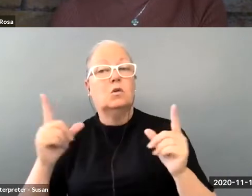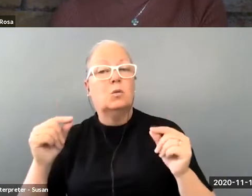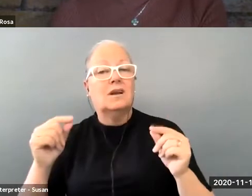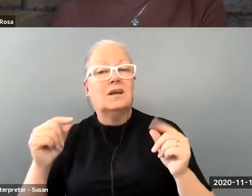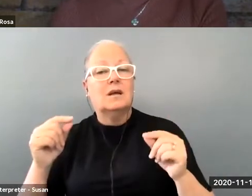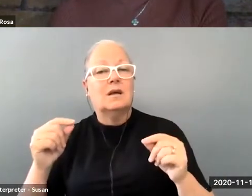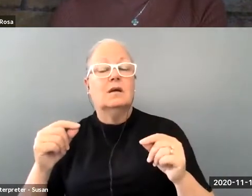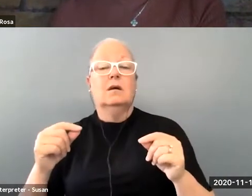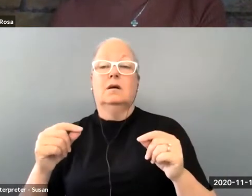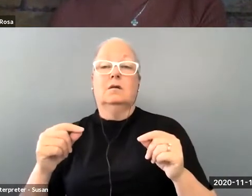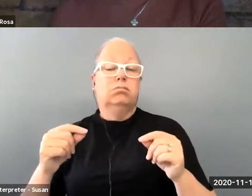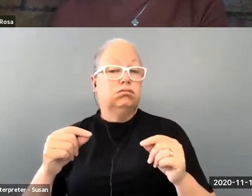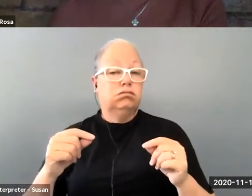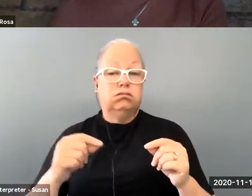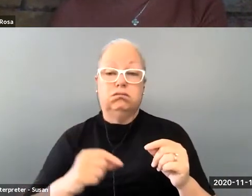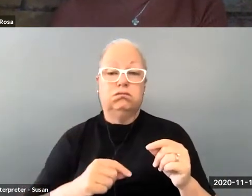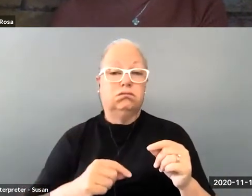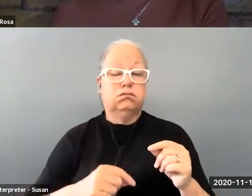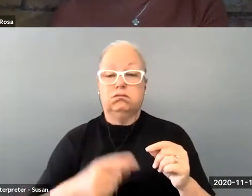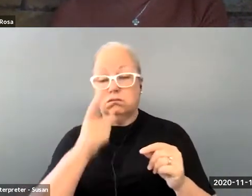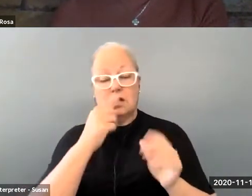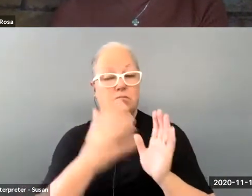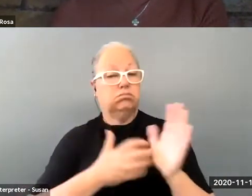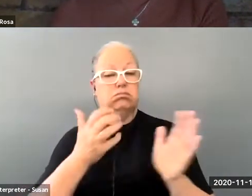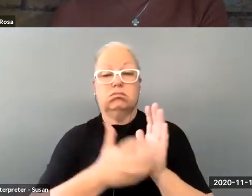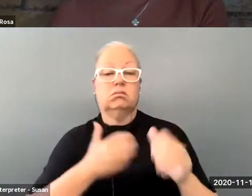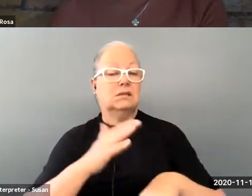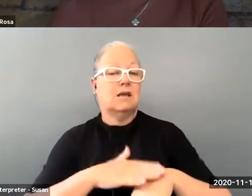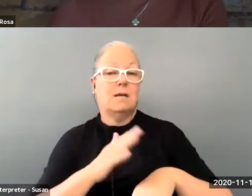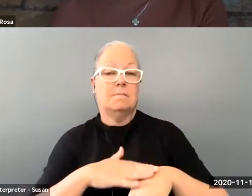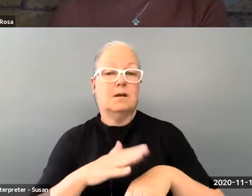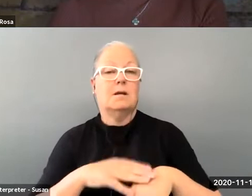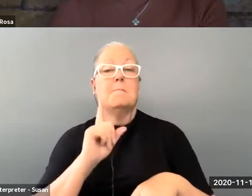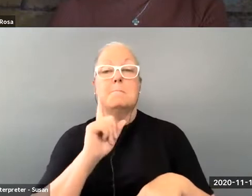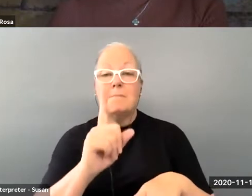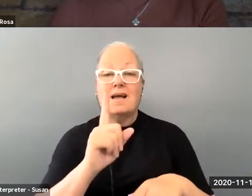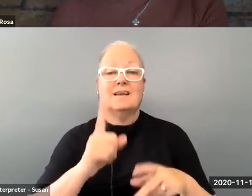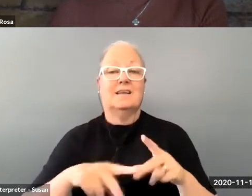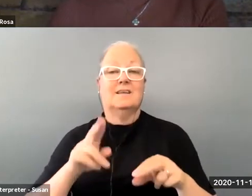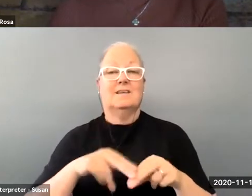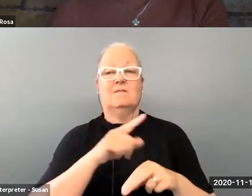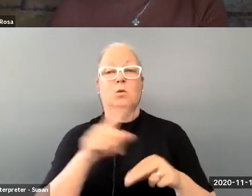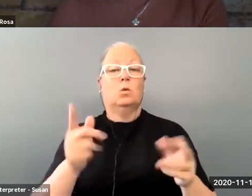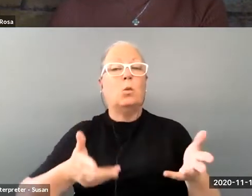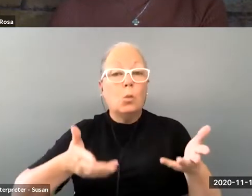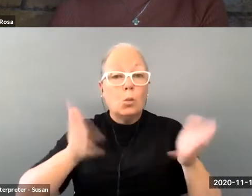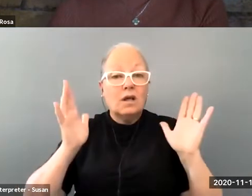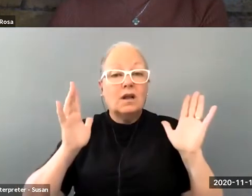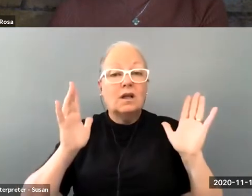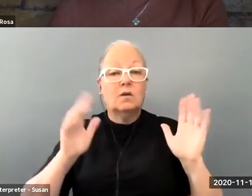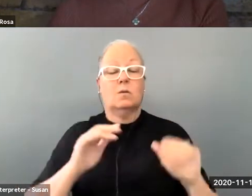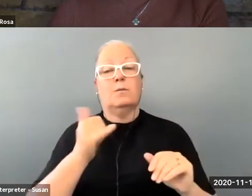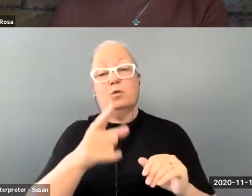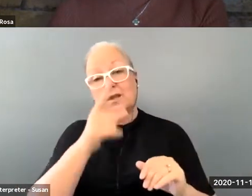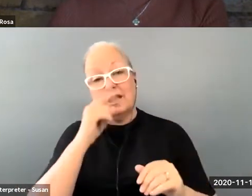an absolute time sink. But what I have found is that if you are willing to, and if you are able